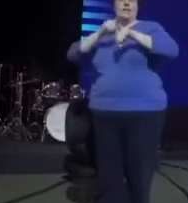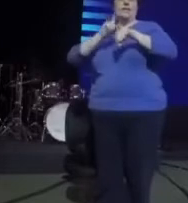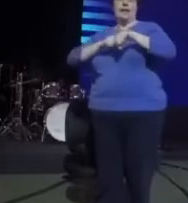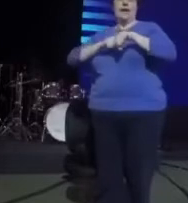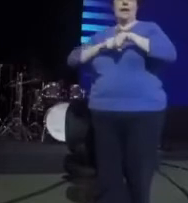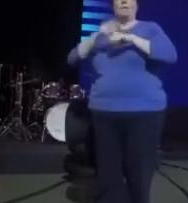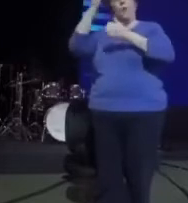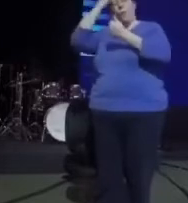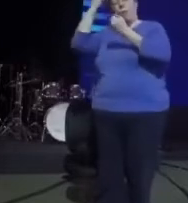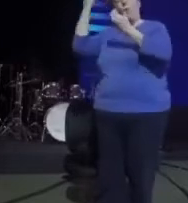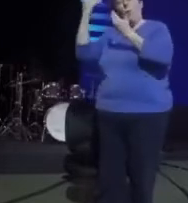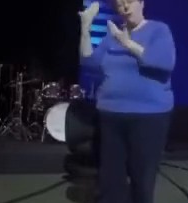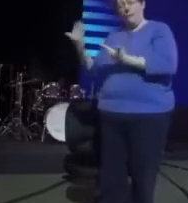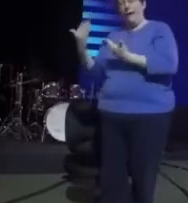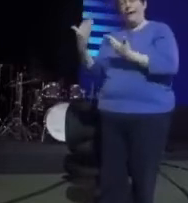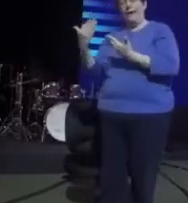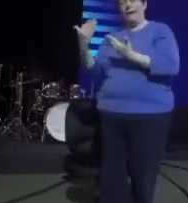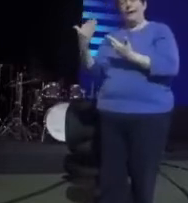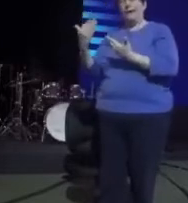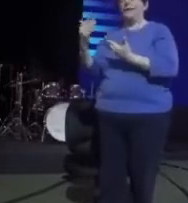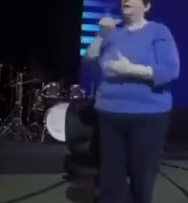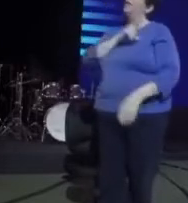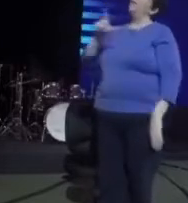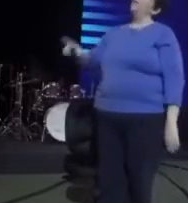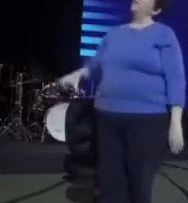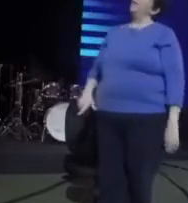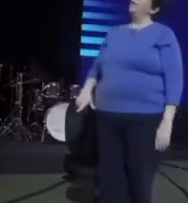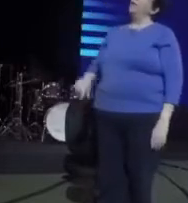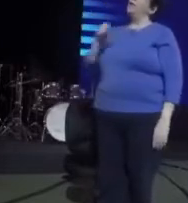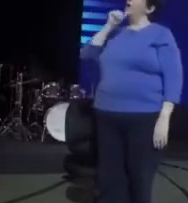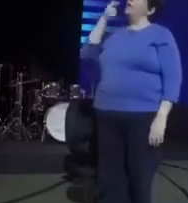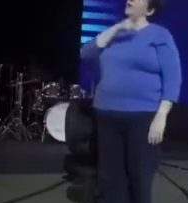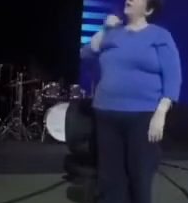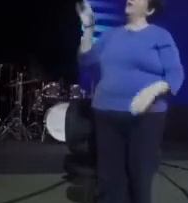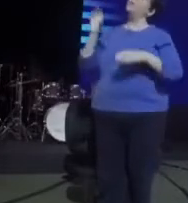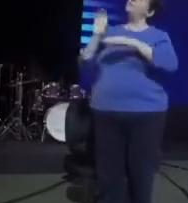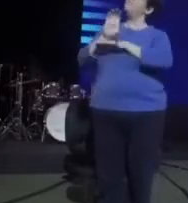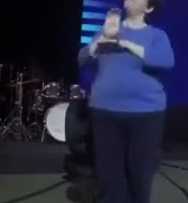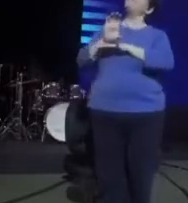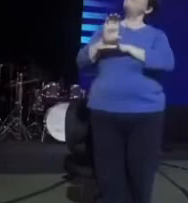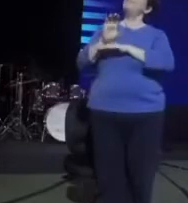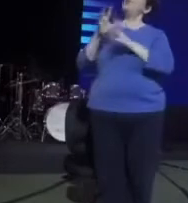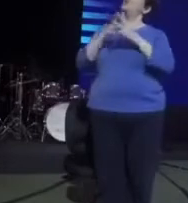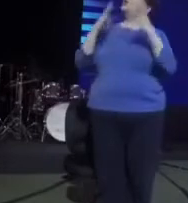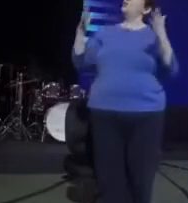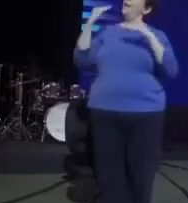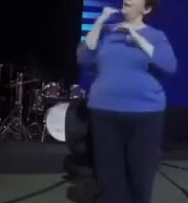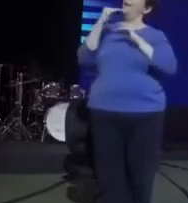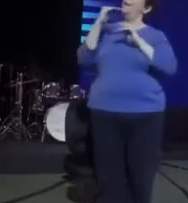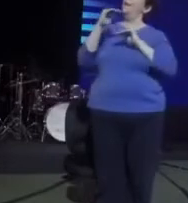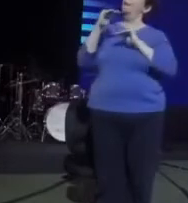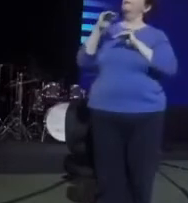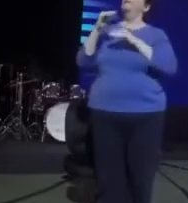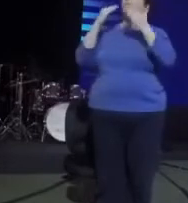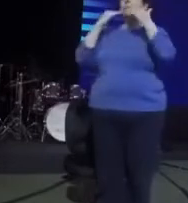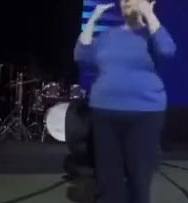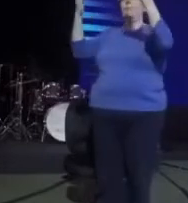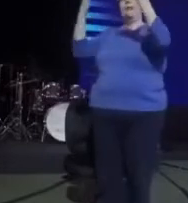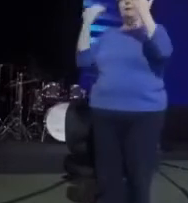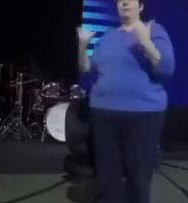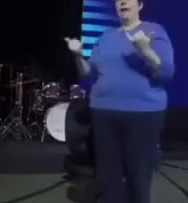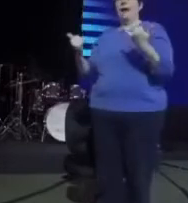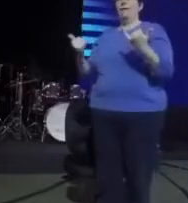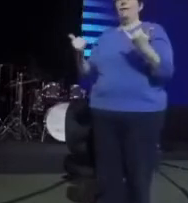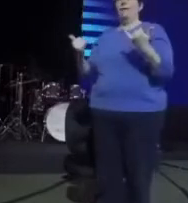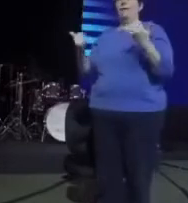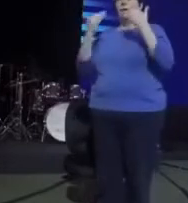we'll be obedient. Oh, Lord, don't let them push us too much. And so, God, we just thank you now. We